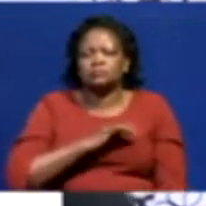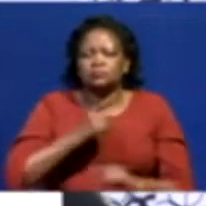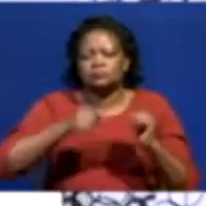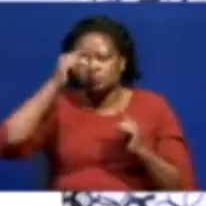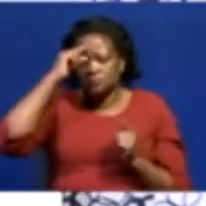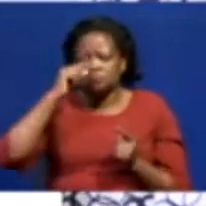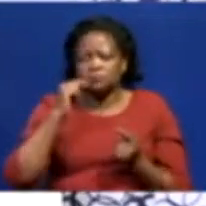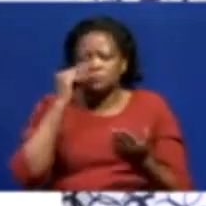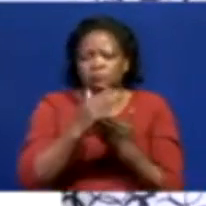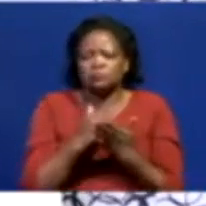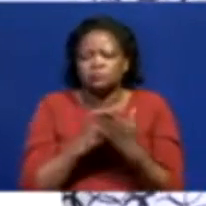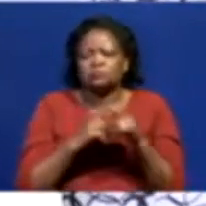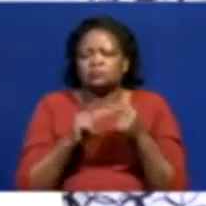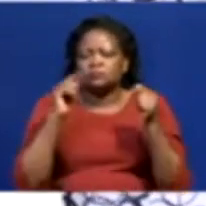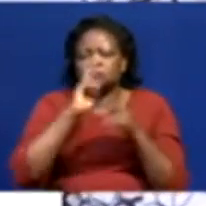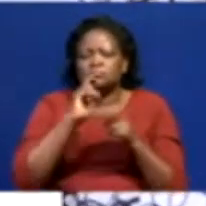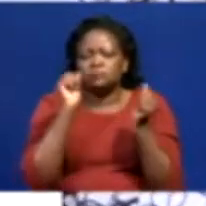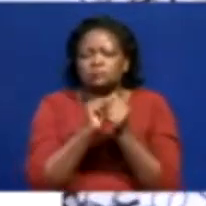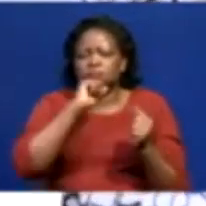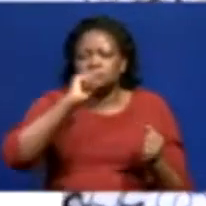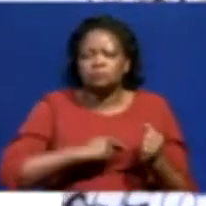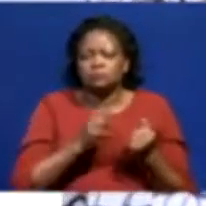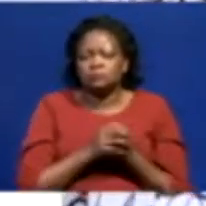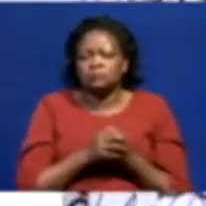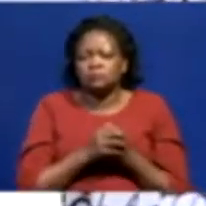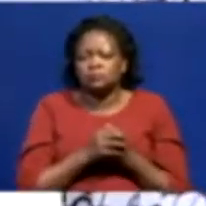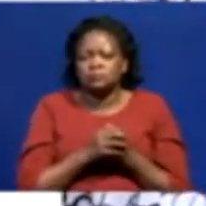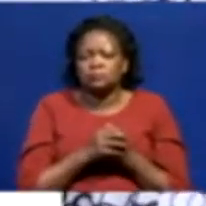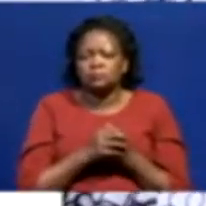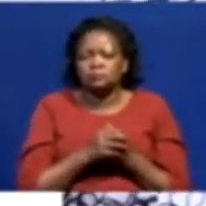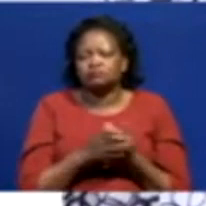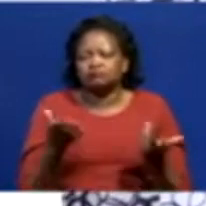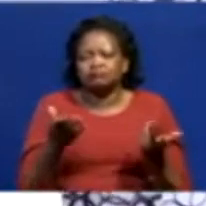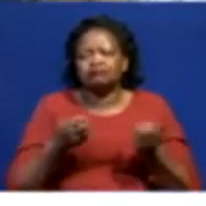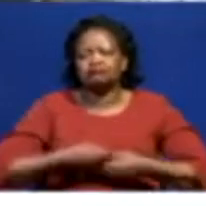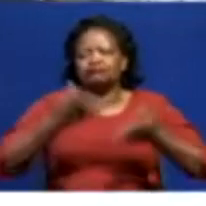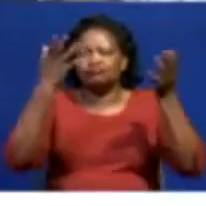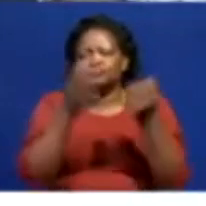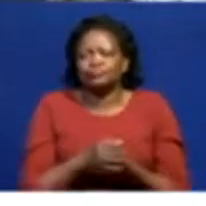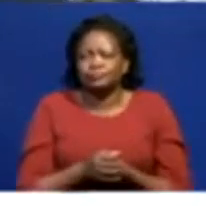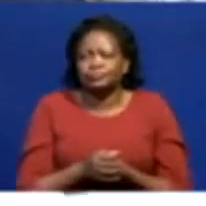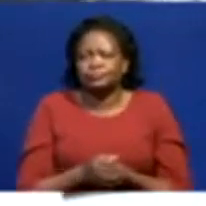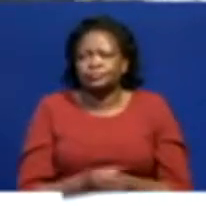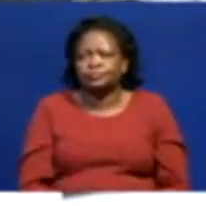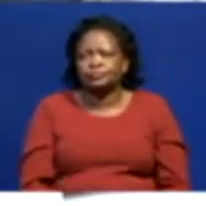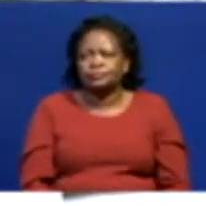government subsidy program, and then use the 10,000 agrovet distributors to distribute the fertilizer.